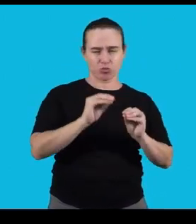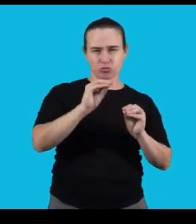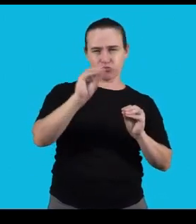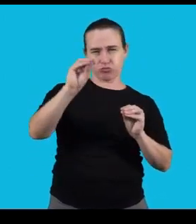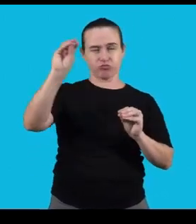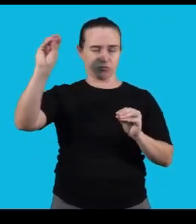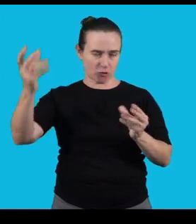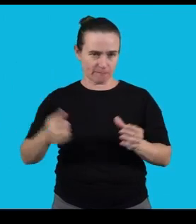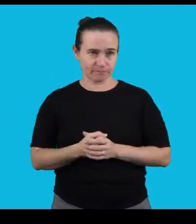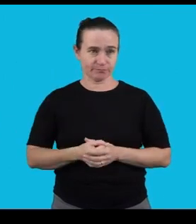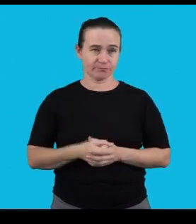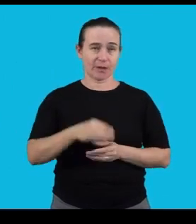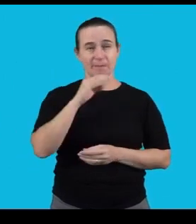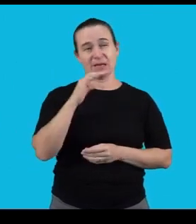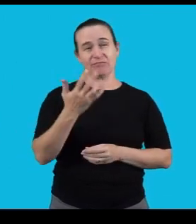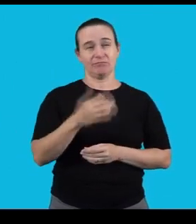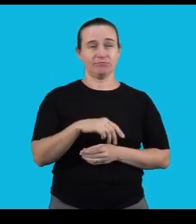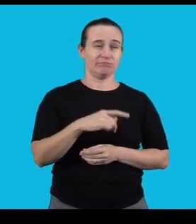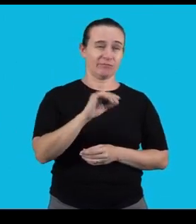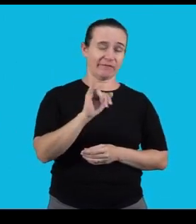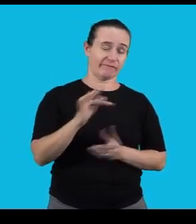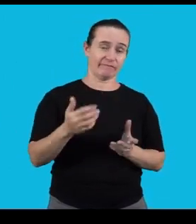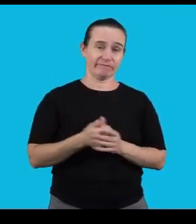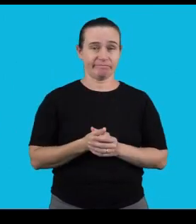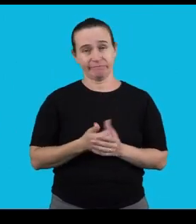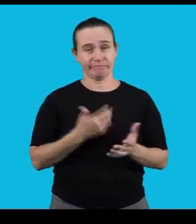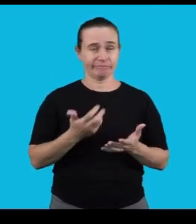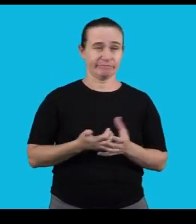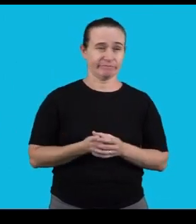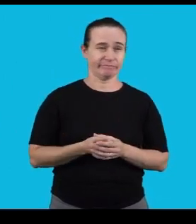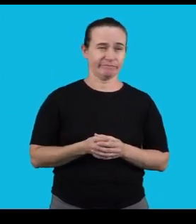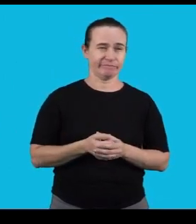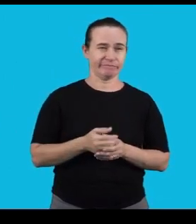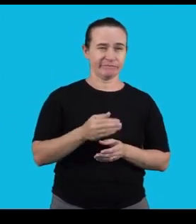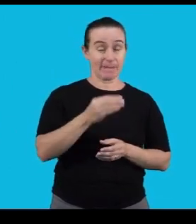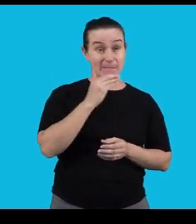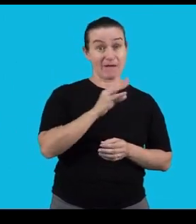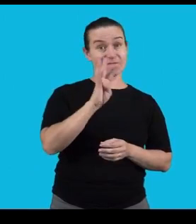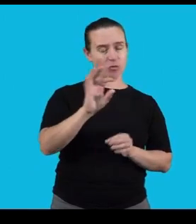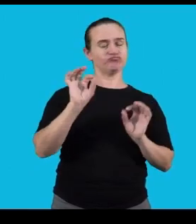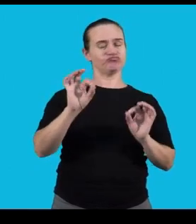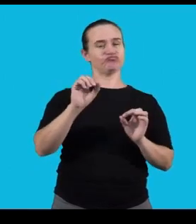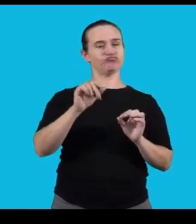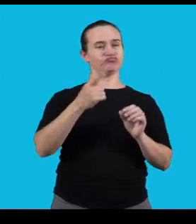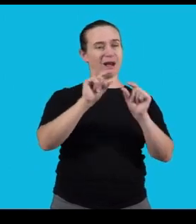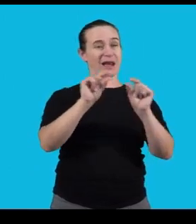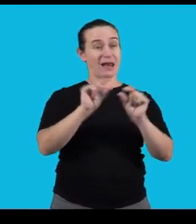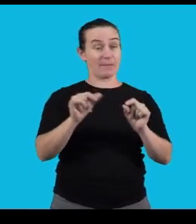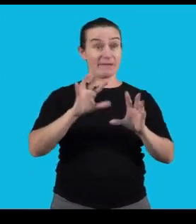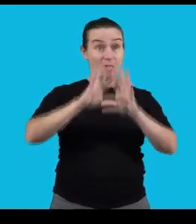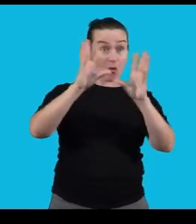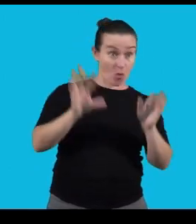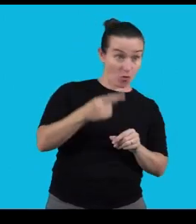if there are 1, 2, 3, 4, 5. If 2, maybe 1, 2, 3, 4, they are correctly labeled, you get 1